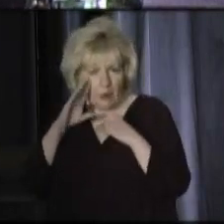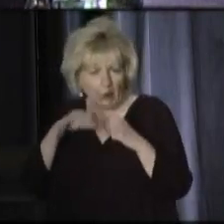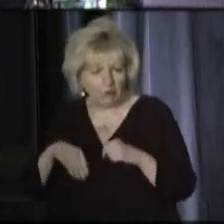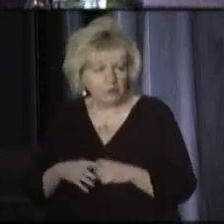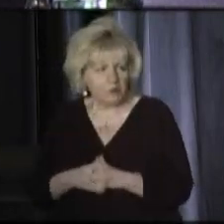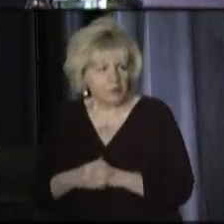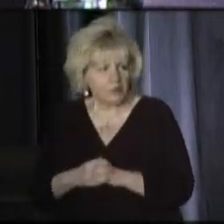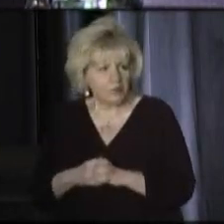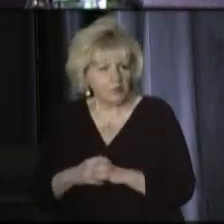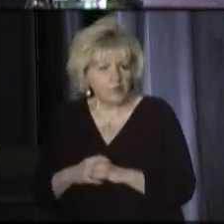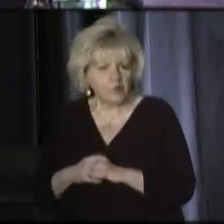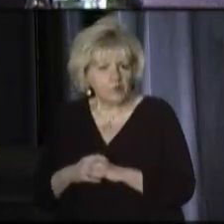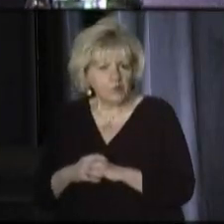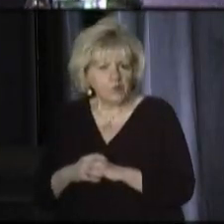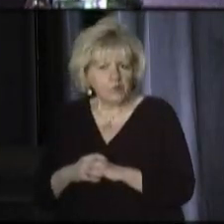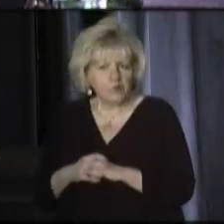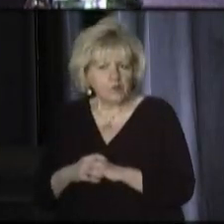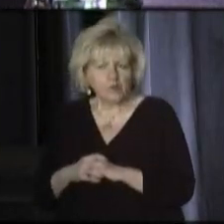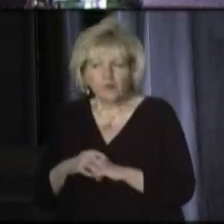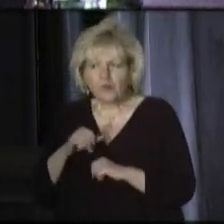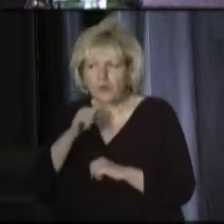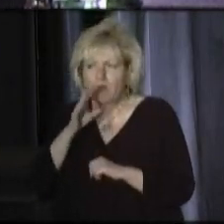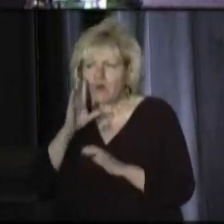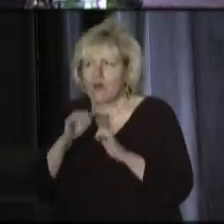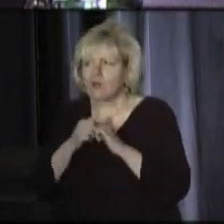musician. And I was kind of on my way to doing that.